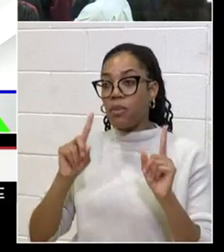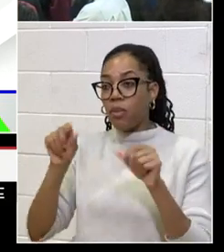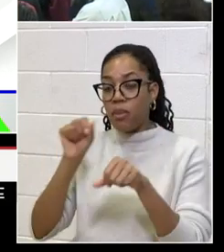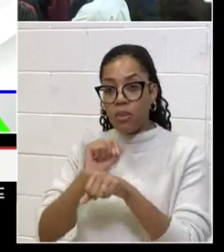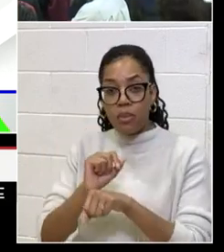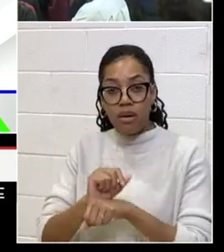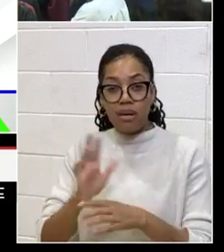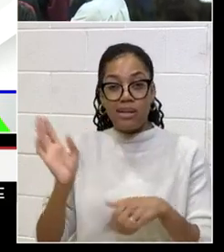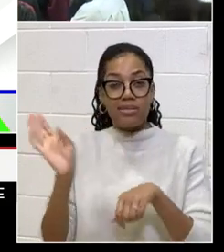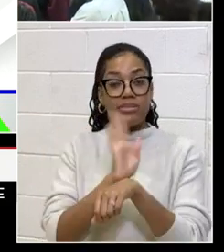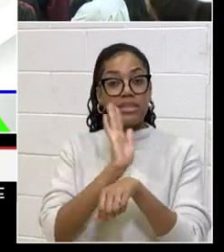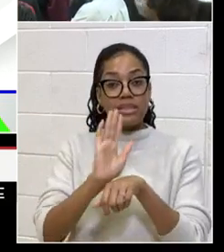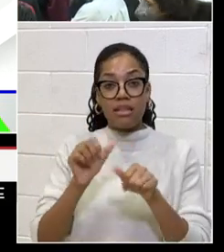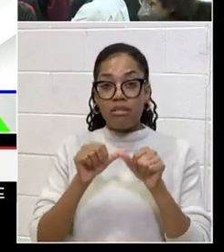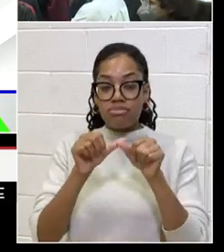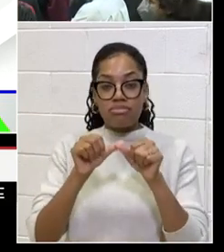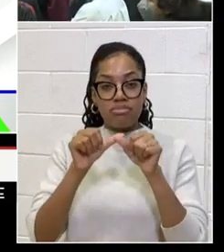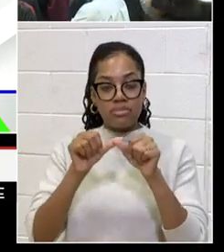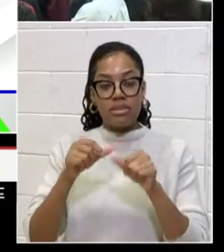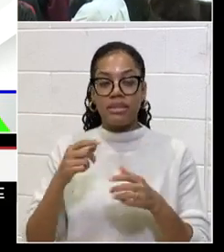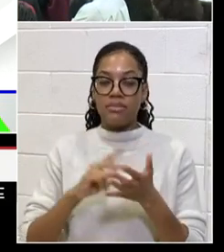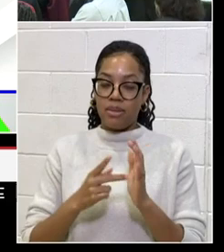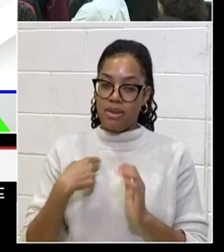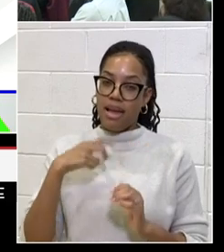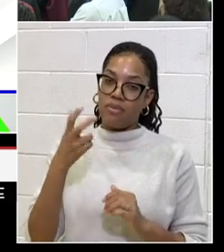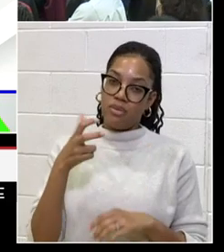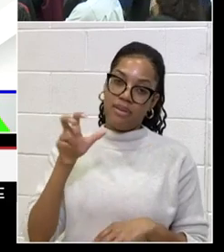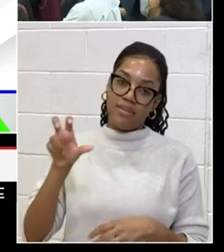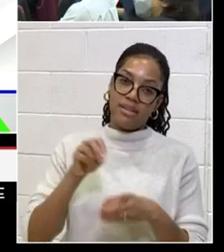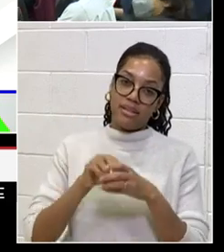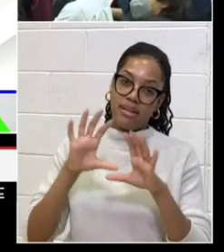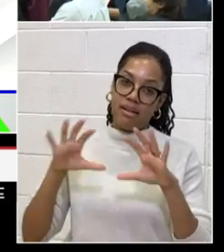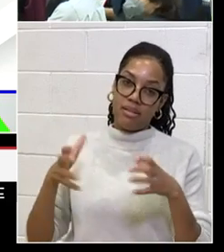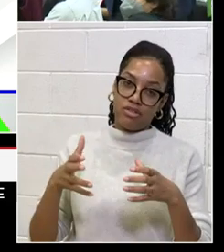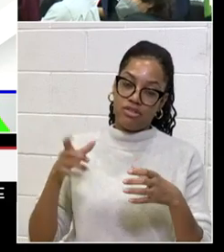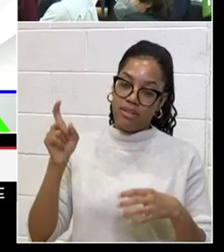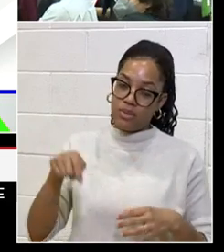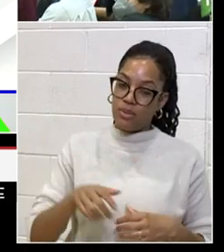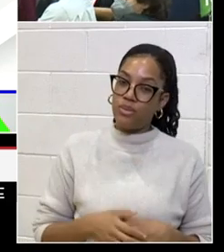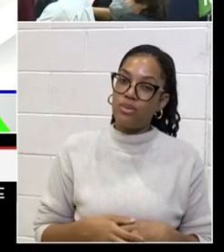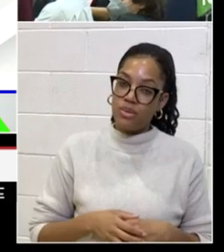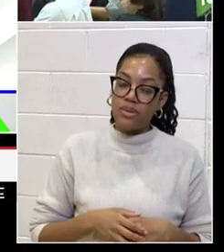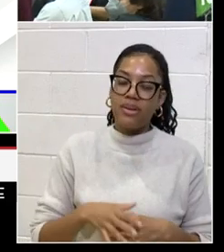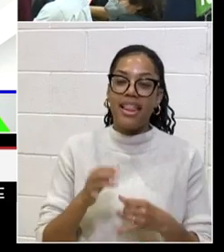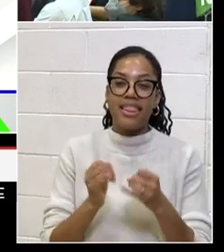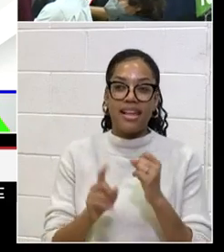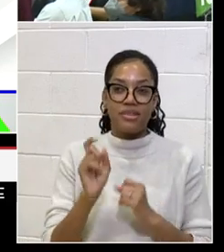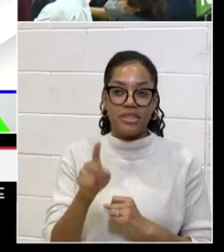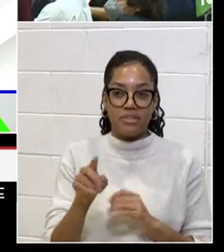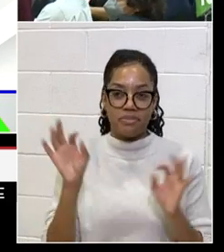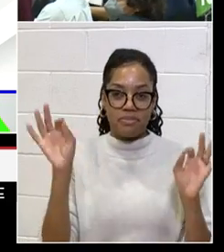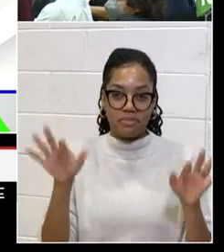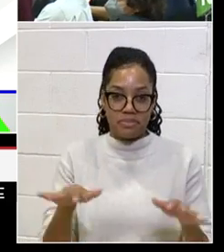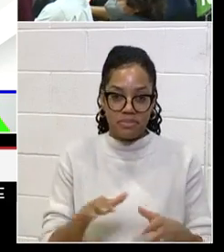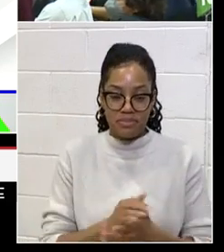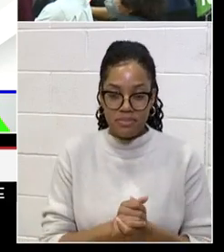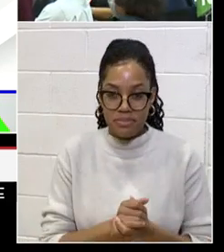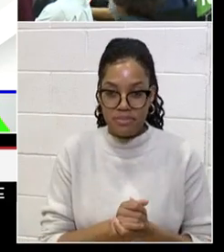to commence, we have to invest in this cluster. Last question.